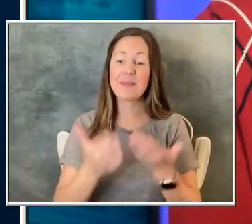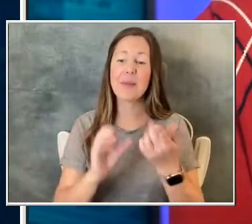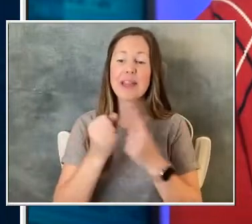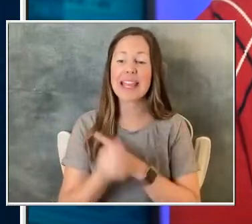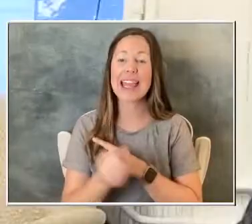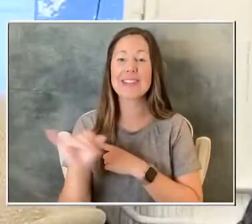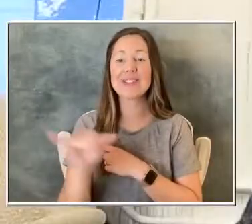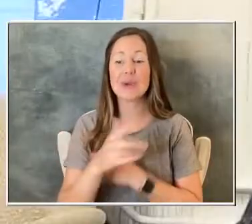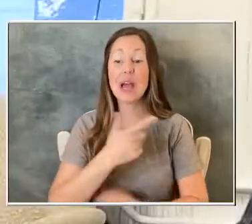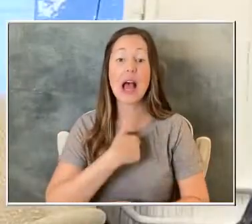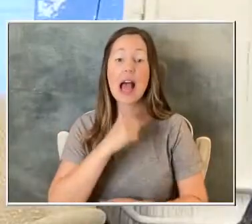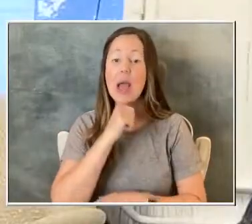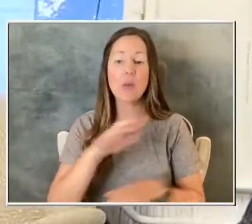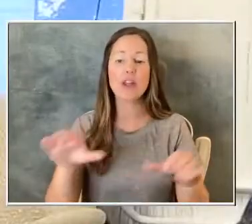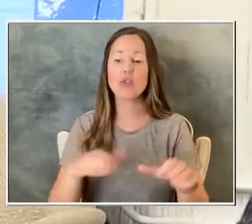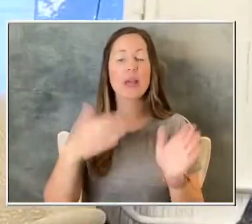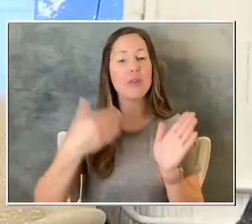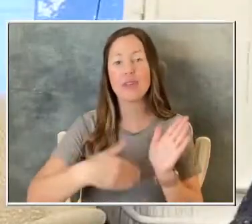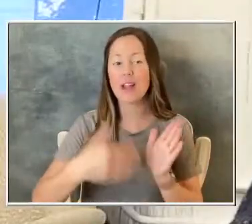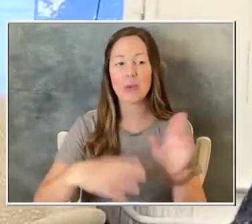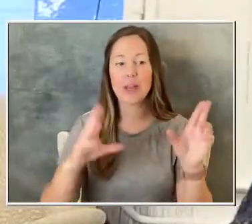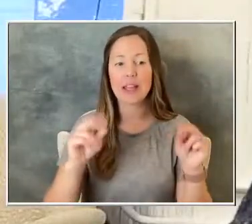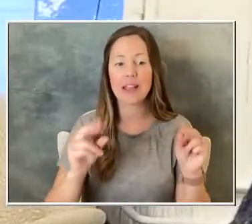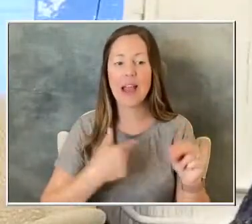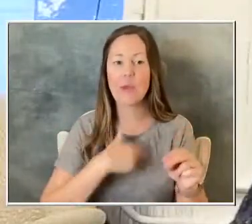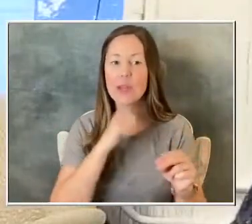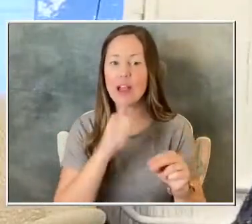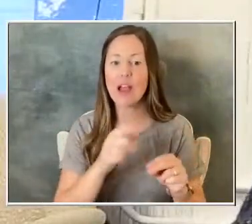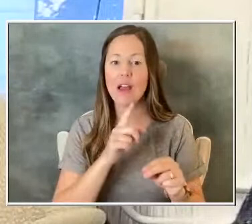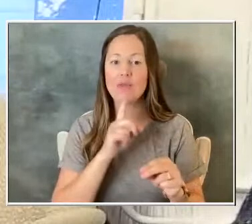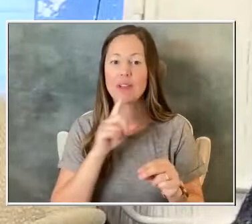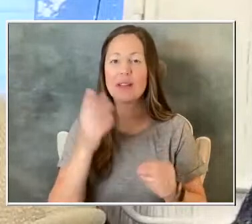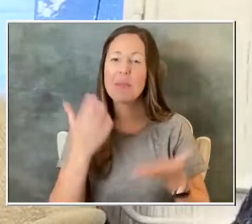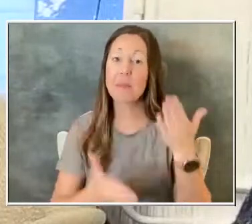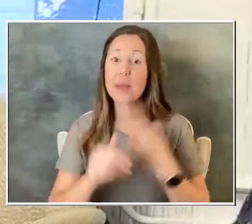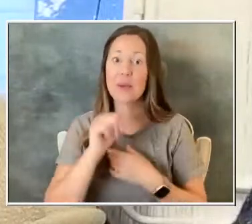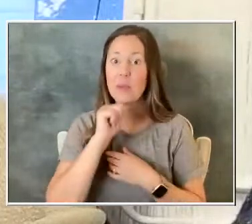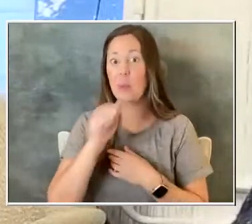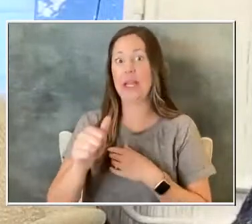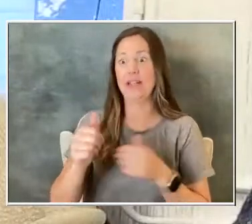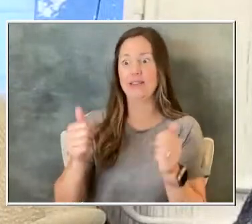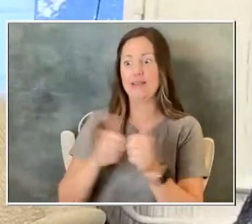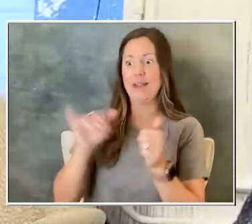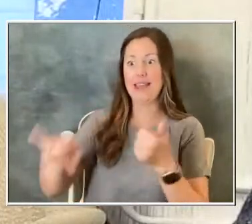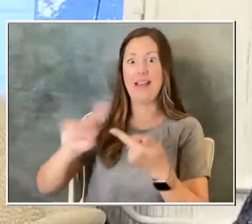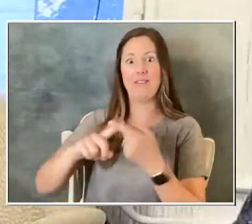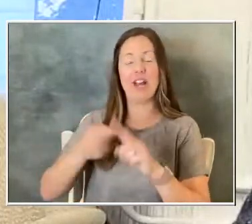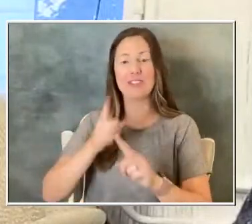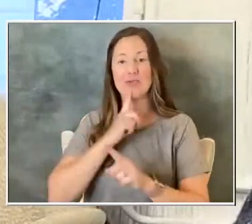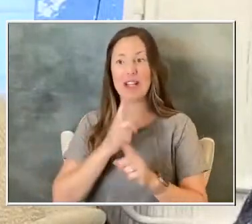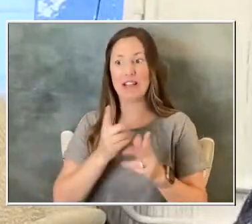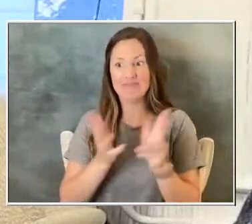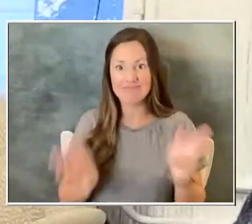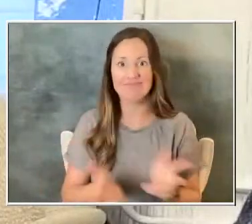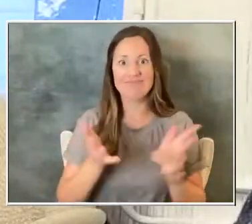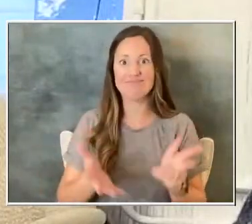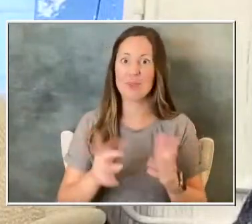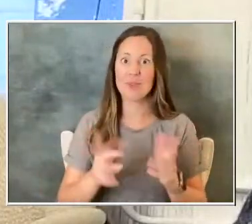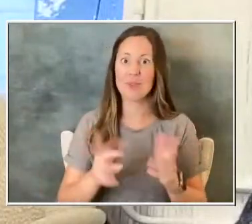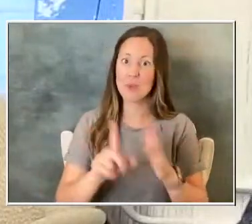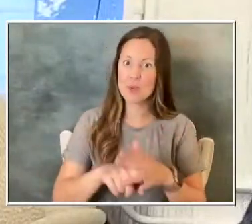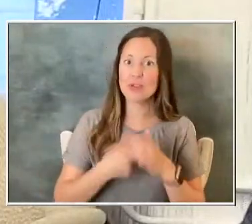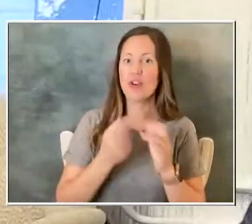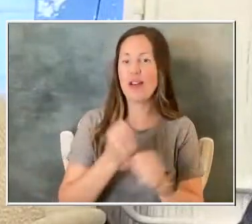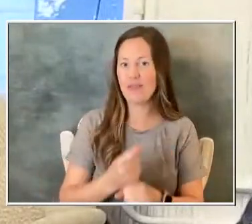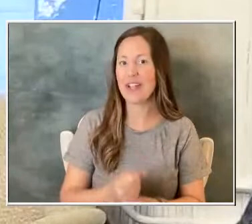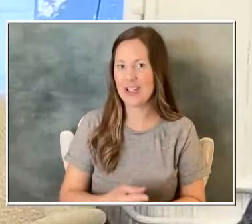I was not getting them regularly, and probably wouldn't have. And this group of friends has prompted me to start doing this yearly.